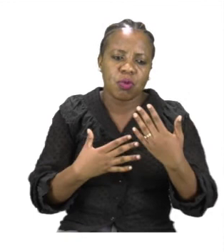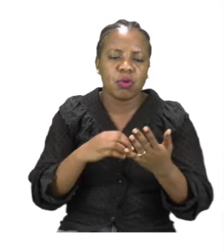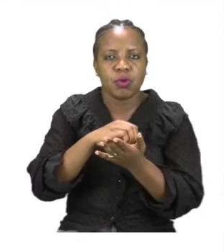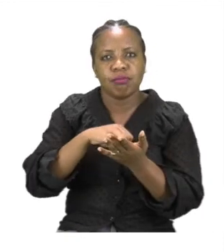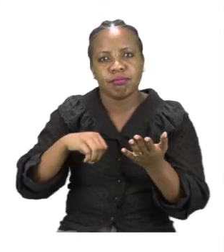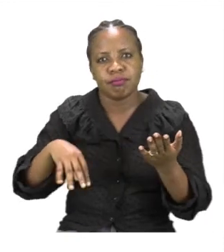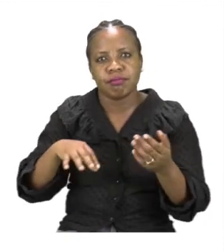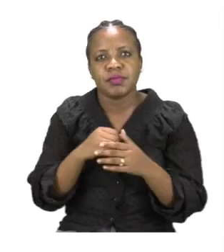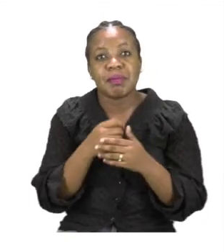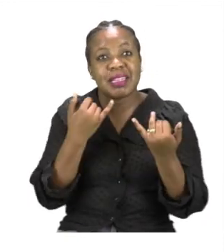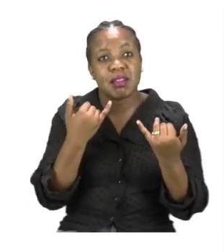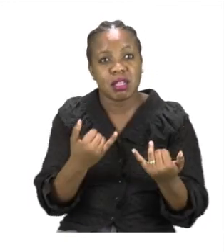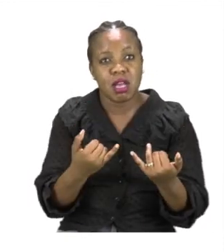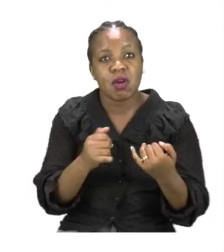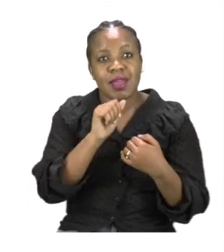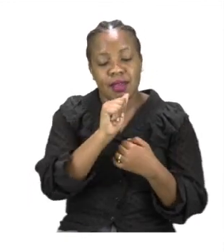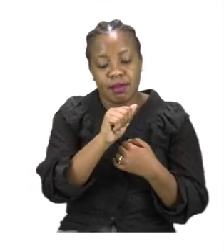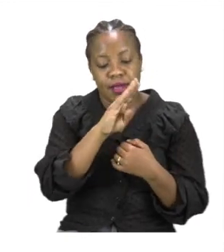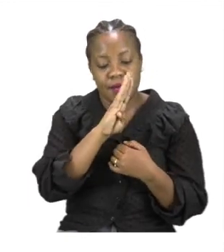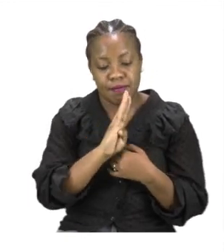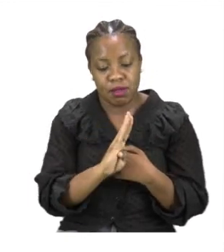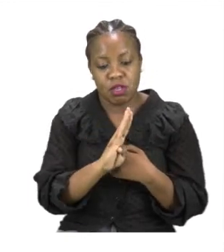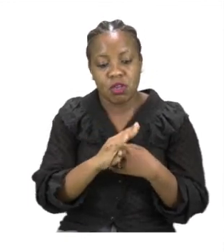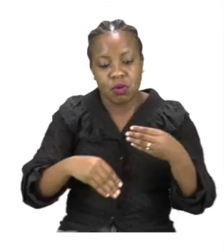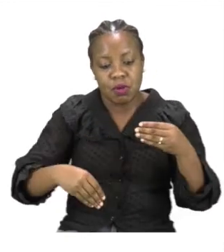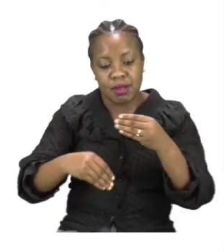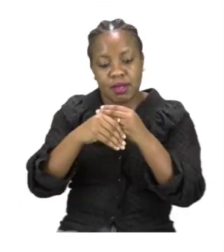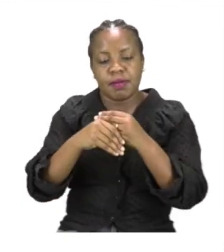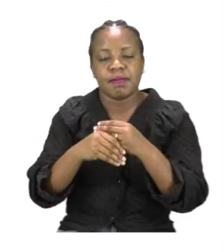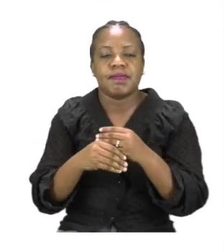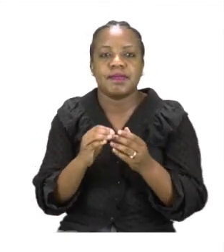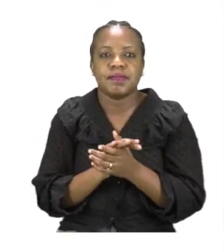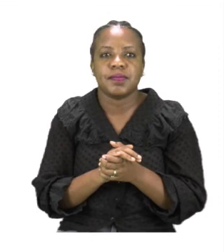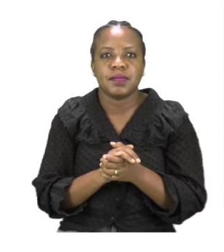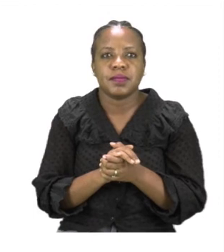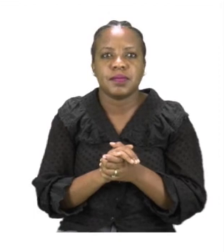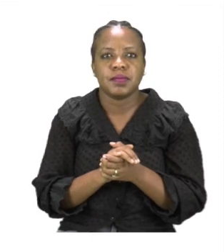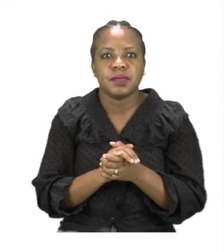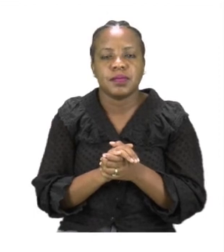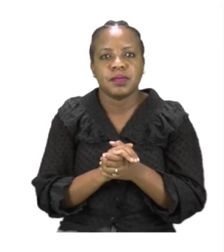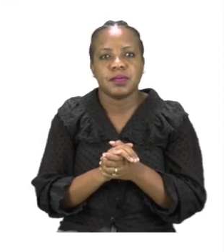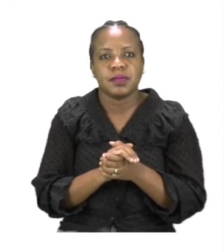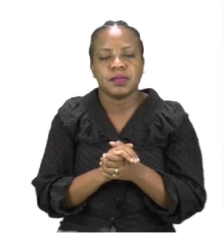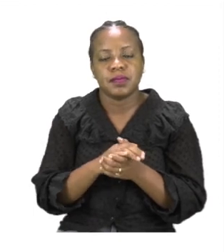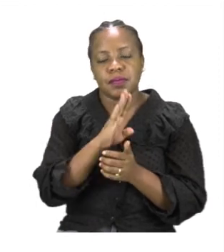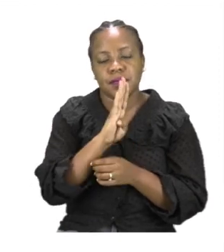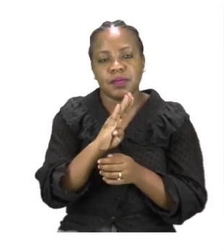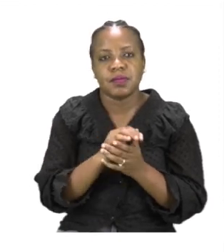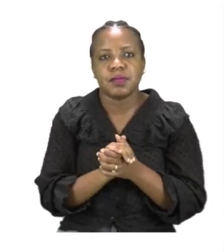are adding. So let us read B. B says,